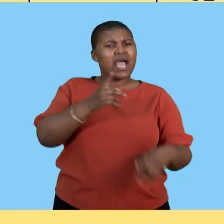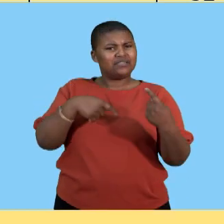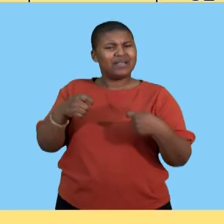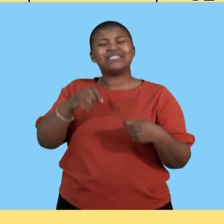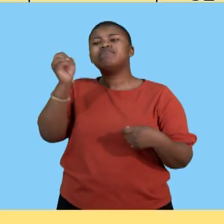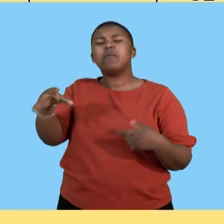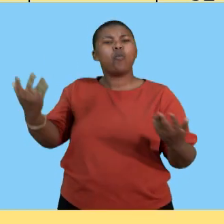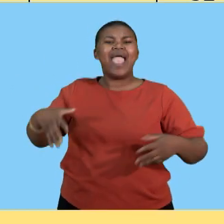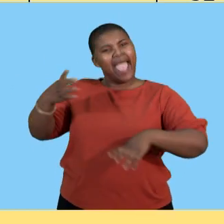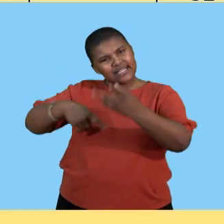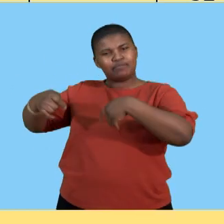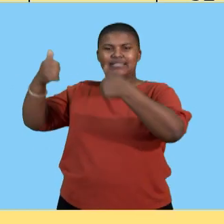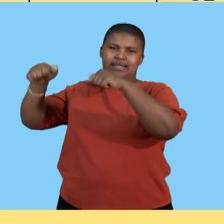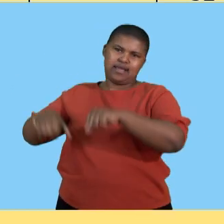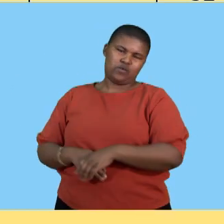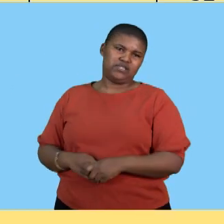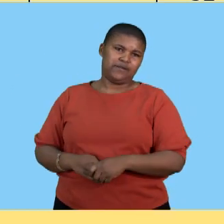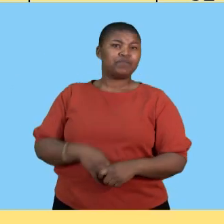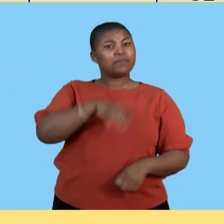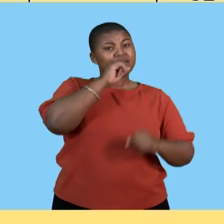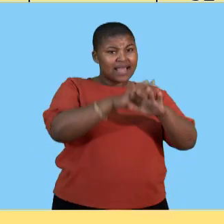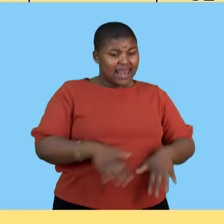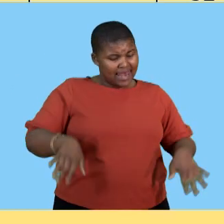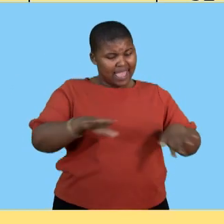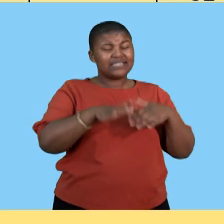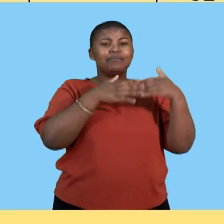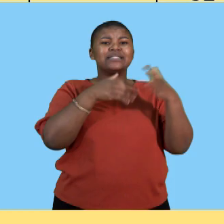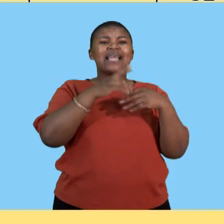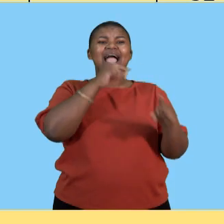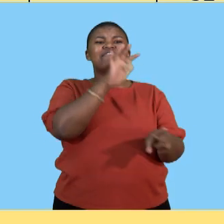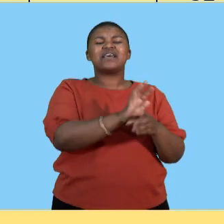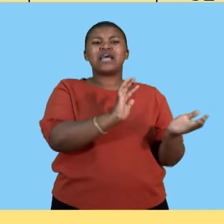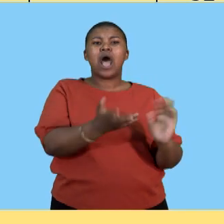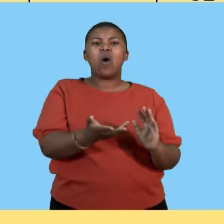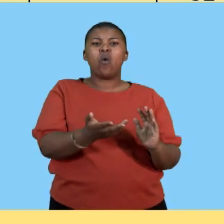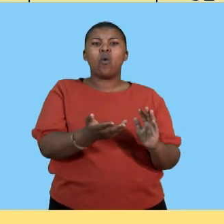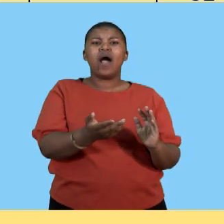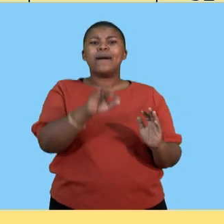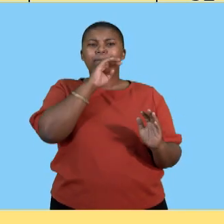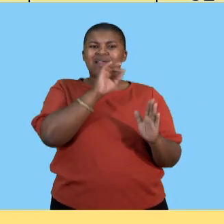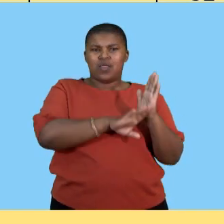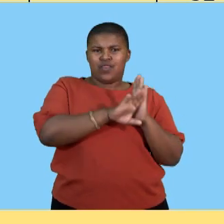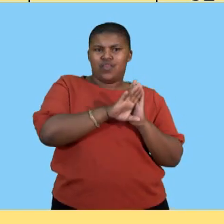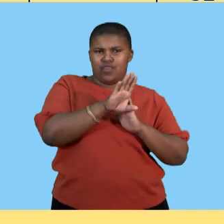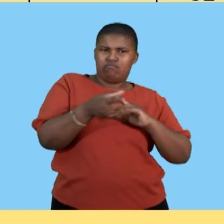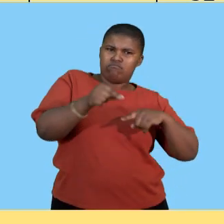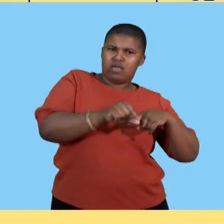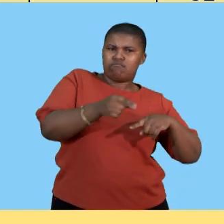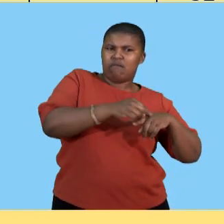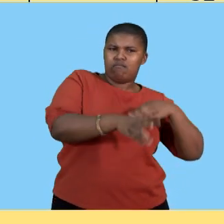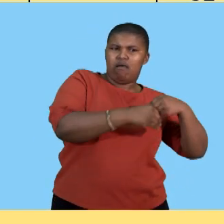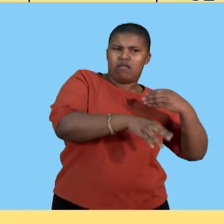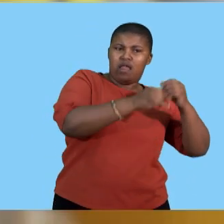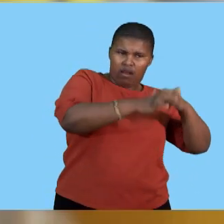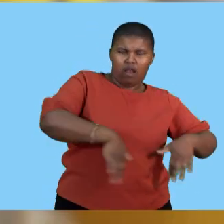expense account. And land and buildings must only be affected by what increases our land and